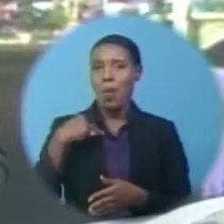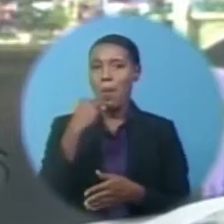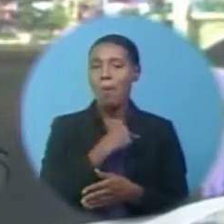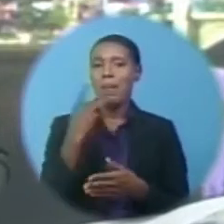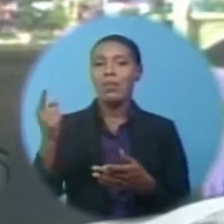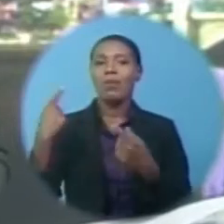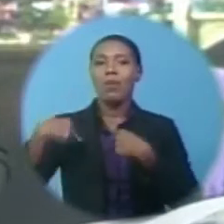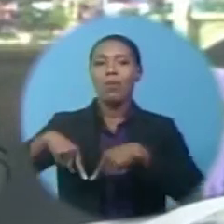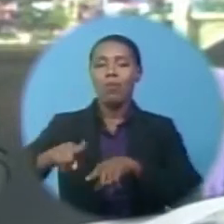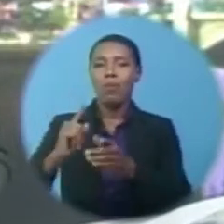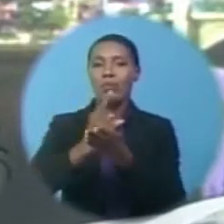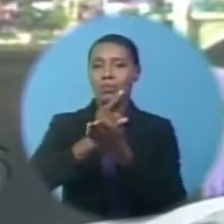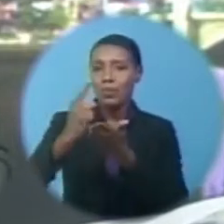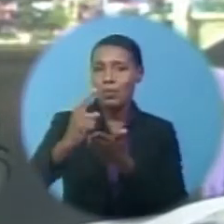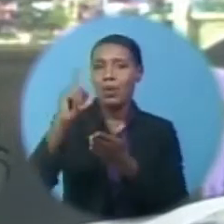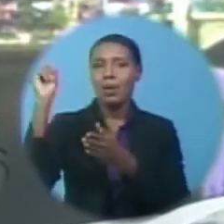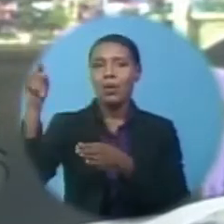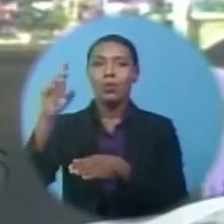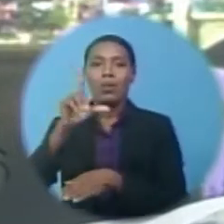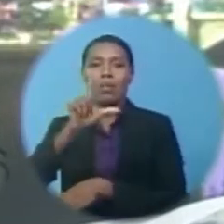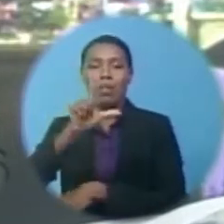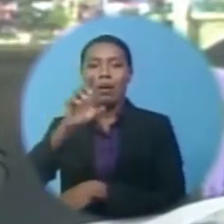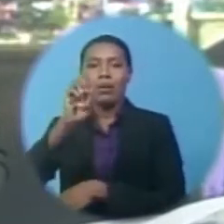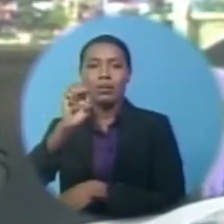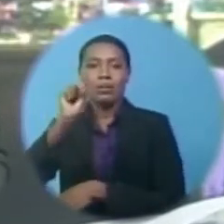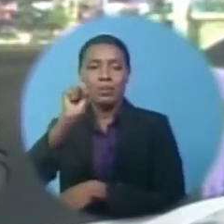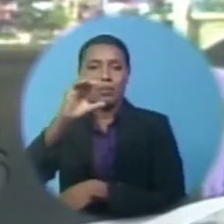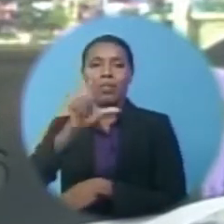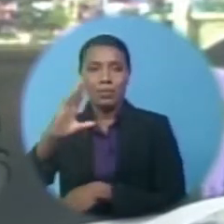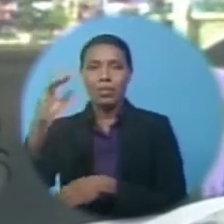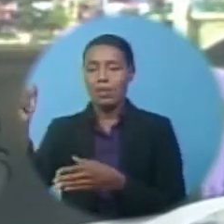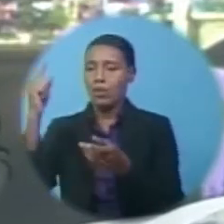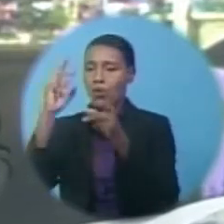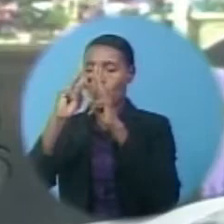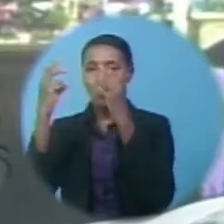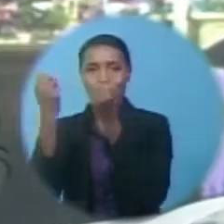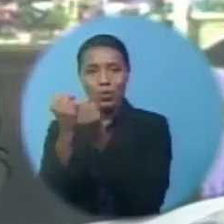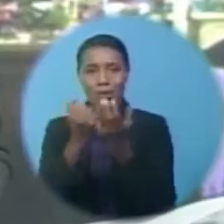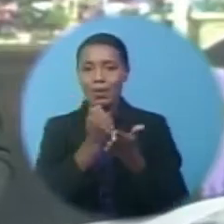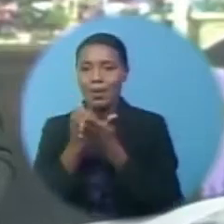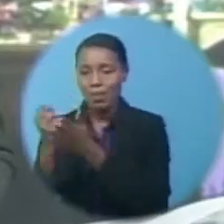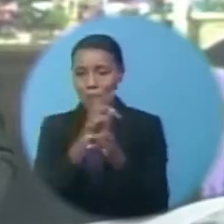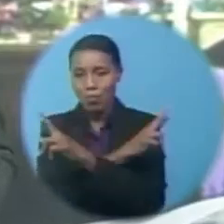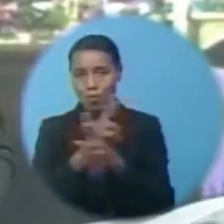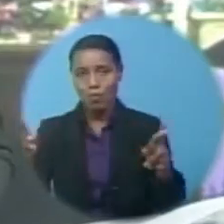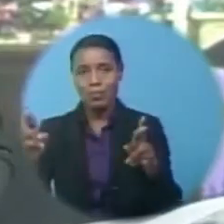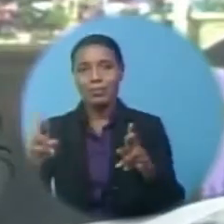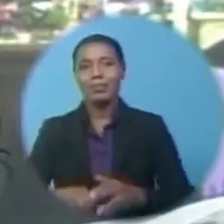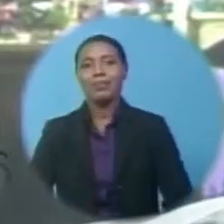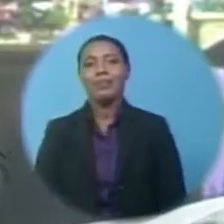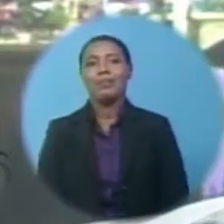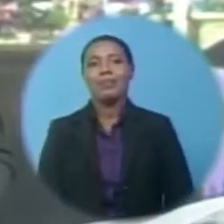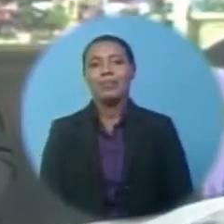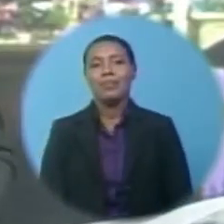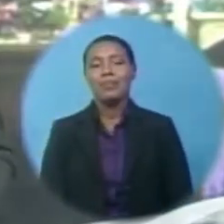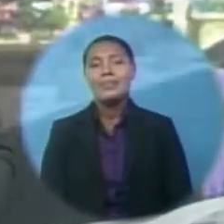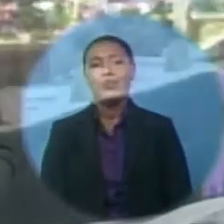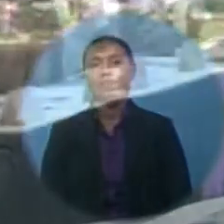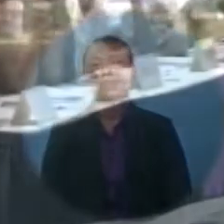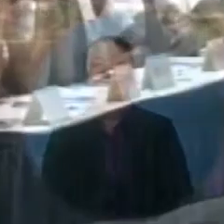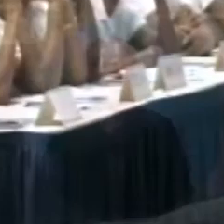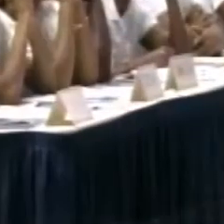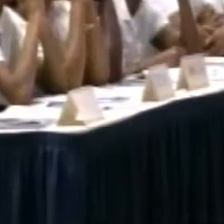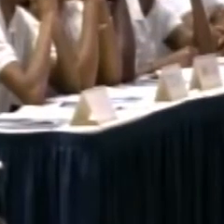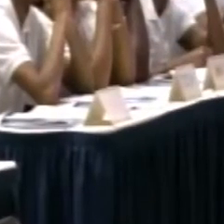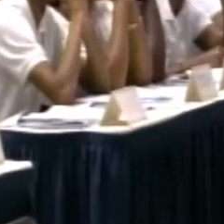been attending a week-long orientation session at the Lloyd Erskine Sandyford Center. Ariane Phillips tells us more. These are just some of